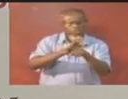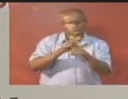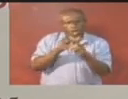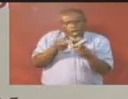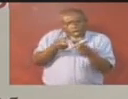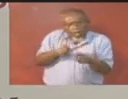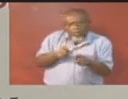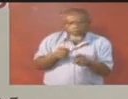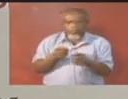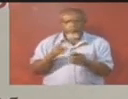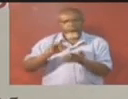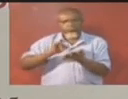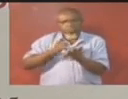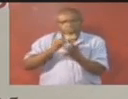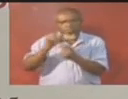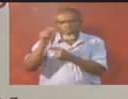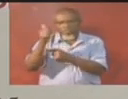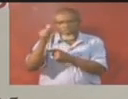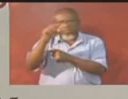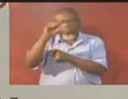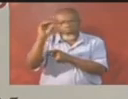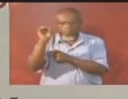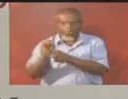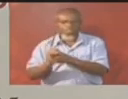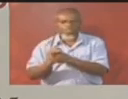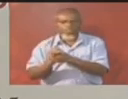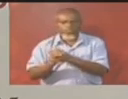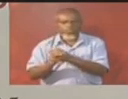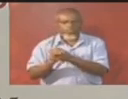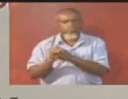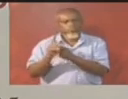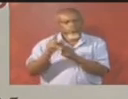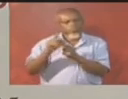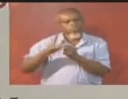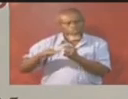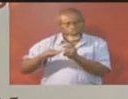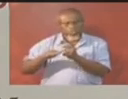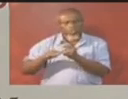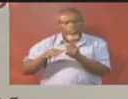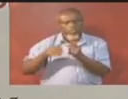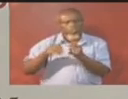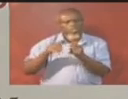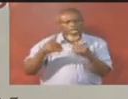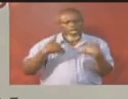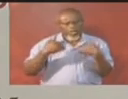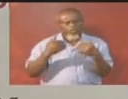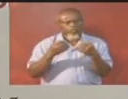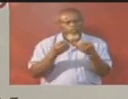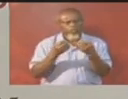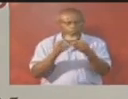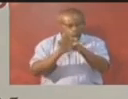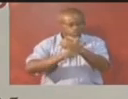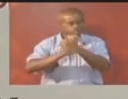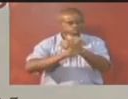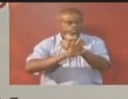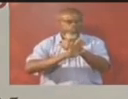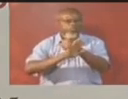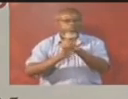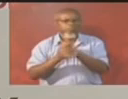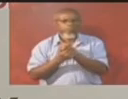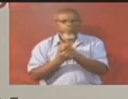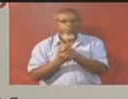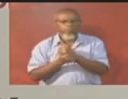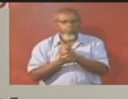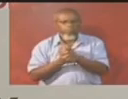So we do know that what we're doing is to some extent working in terms of protecting them. if we want to look at the updates